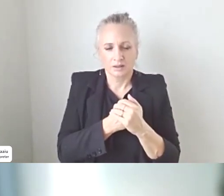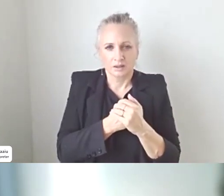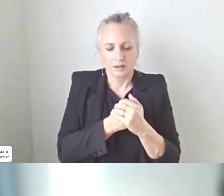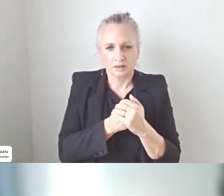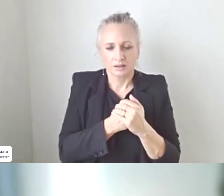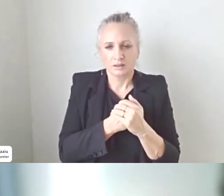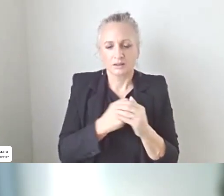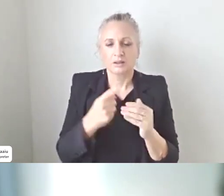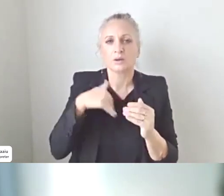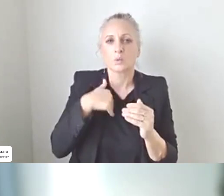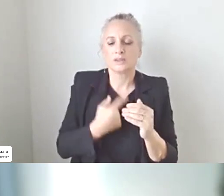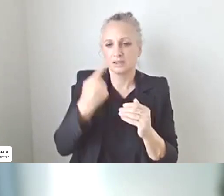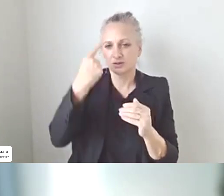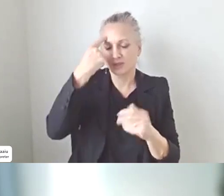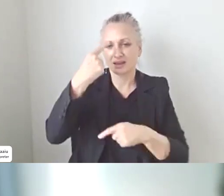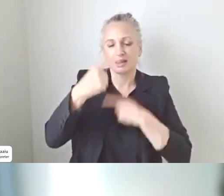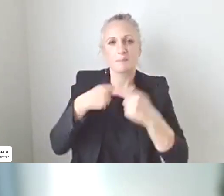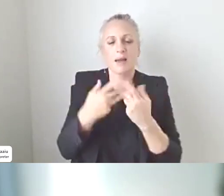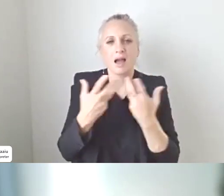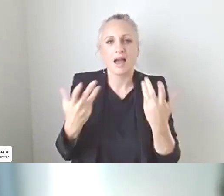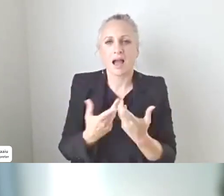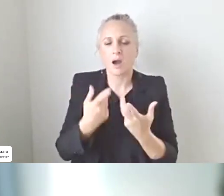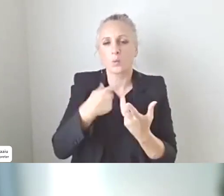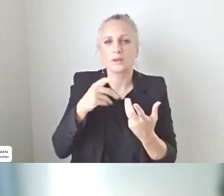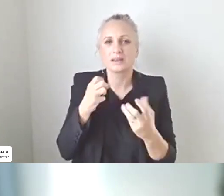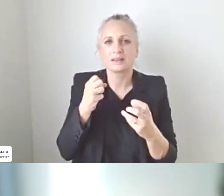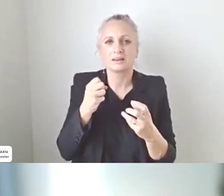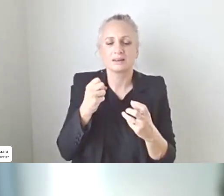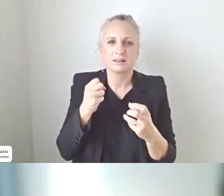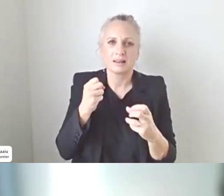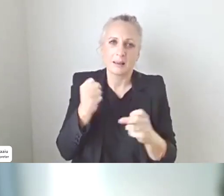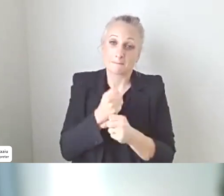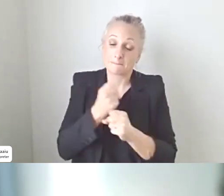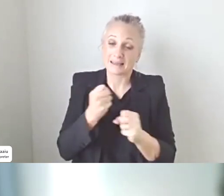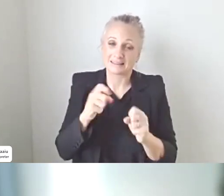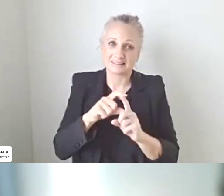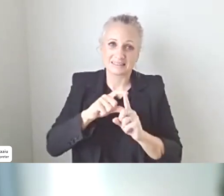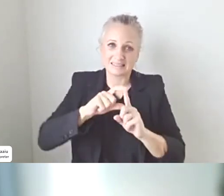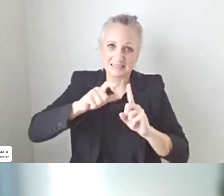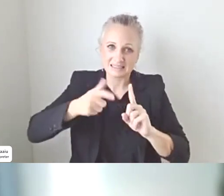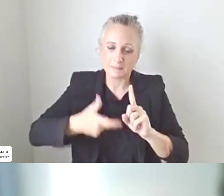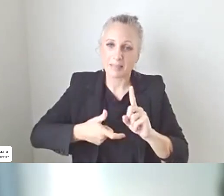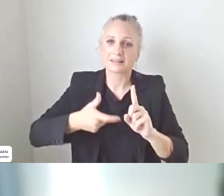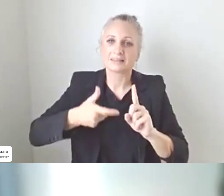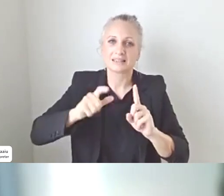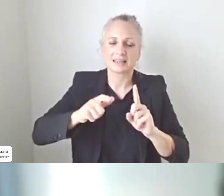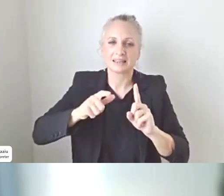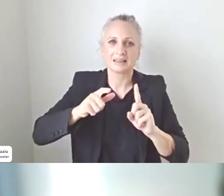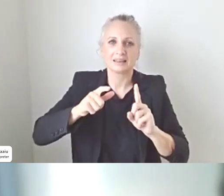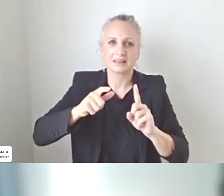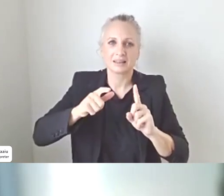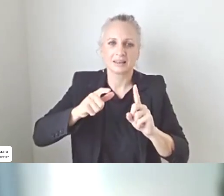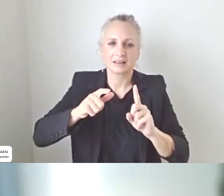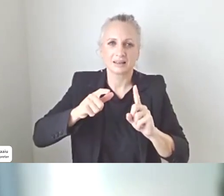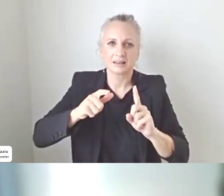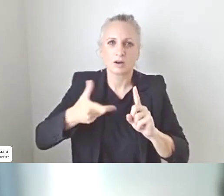and establish outcomes that have accessibility centered. And of course, our designers and developers, do, even as they